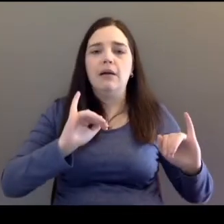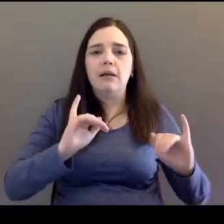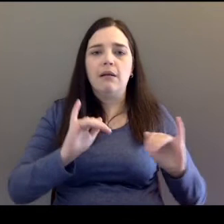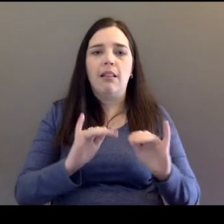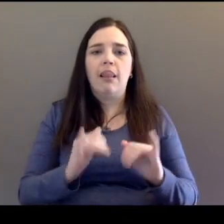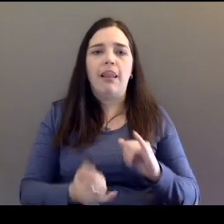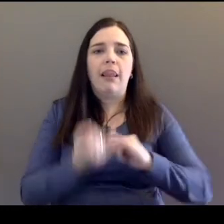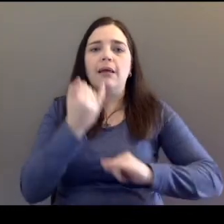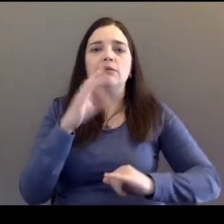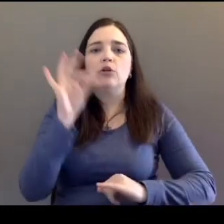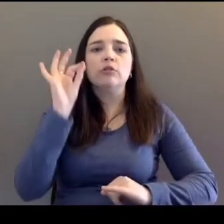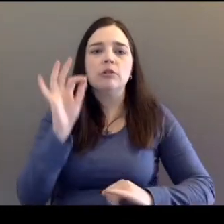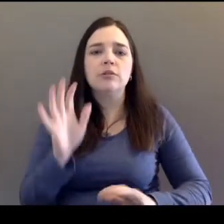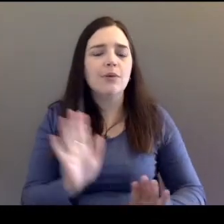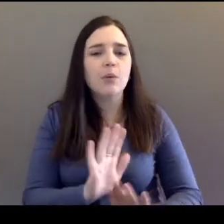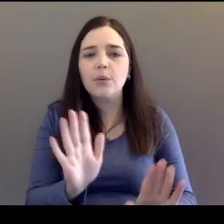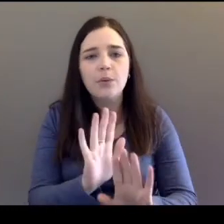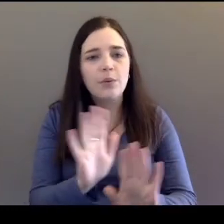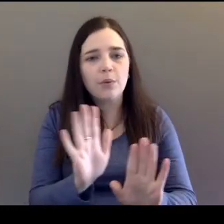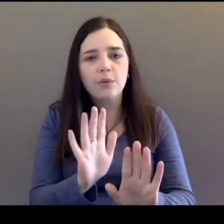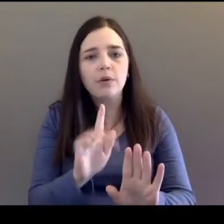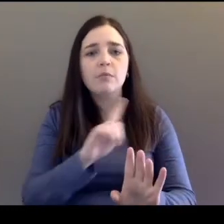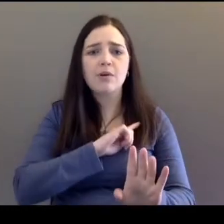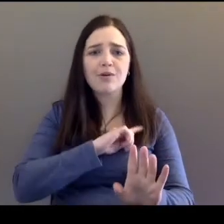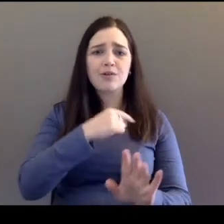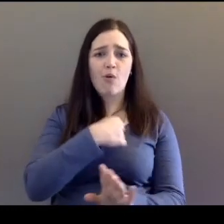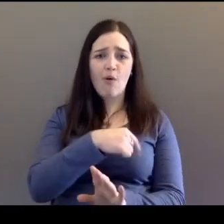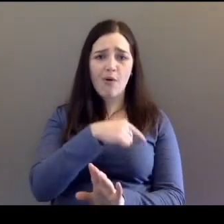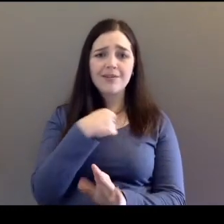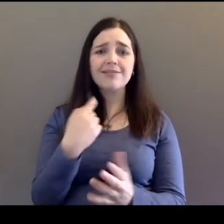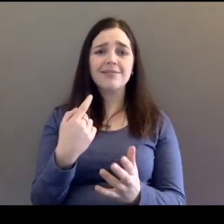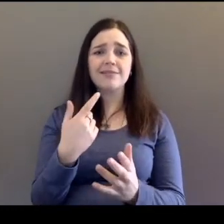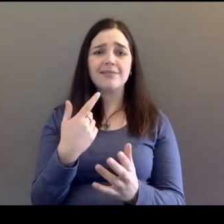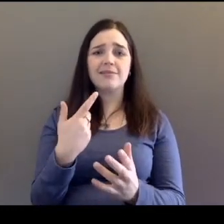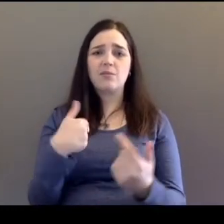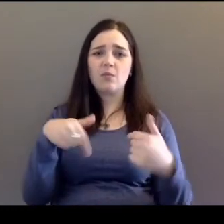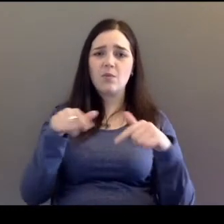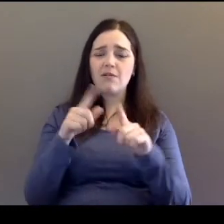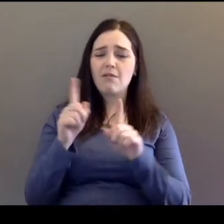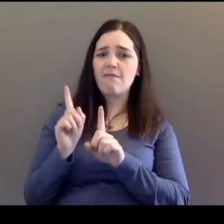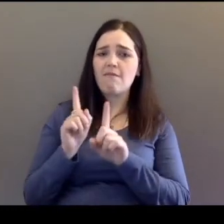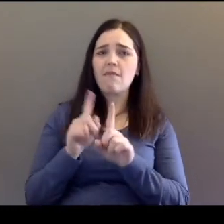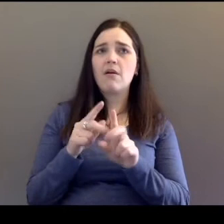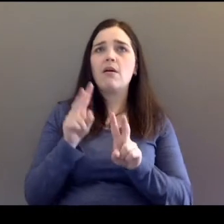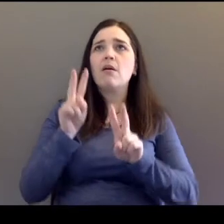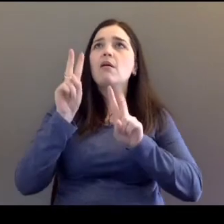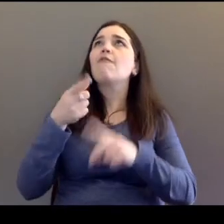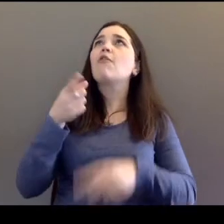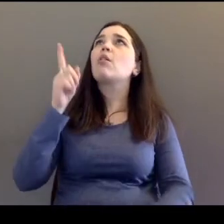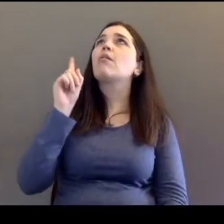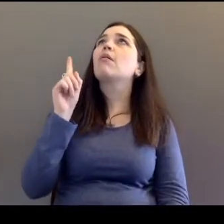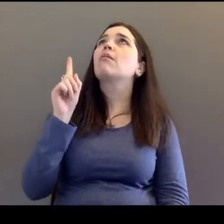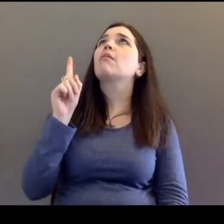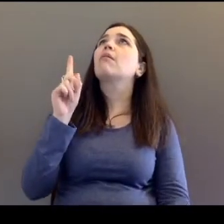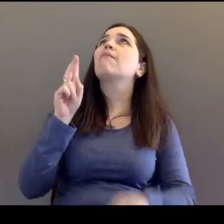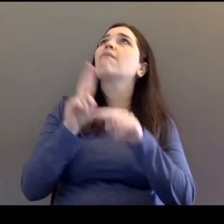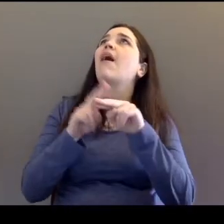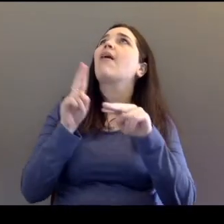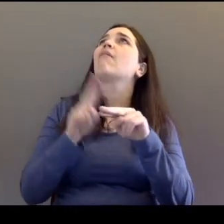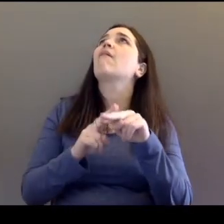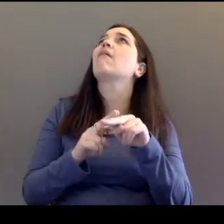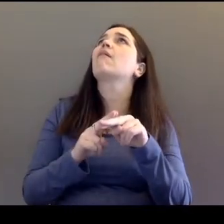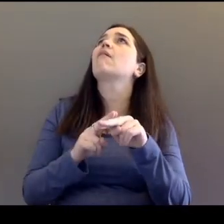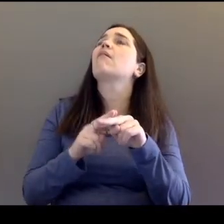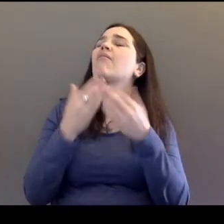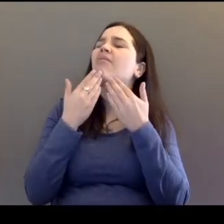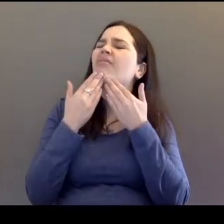religion, but because it is the honest place where we come before our Father and thank him for all he